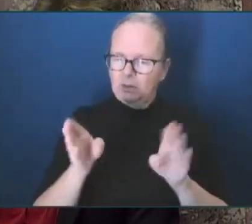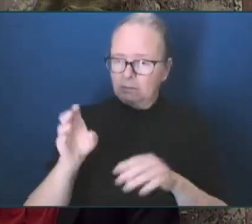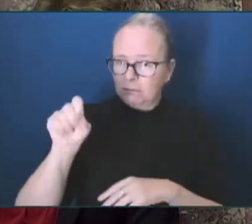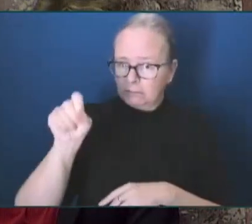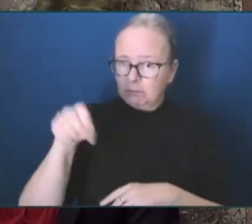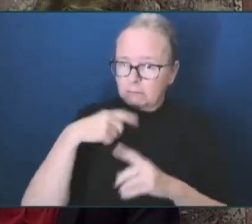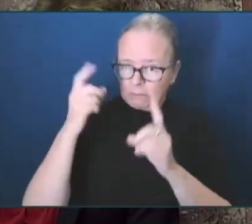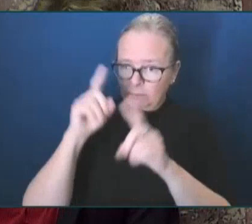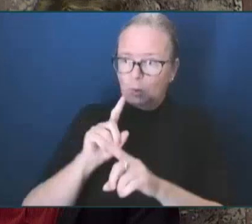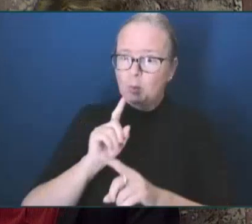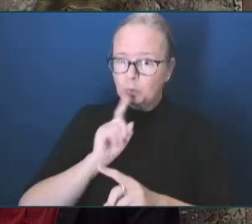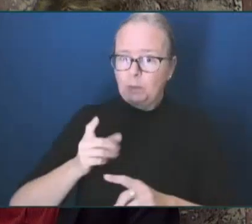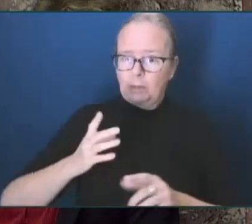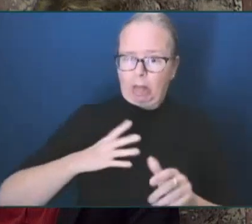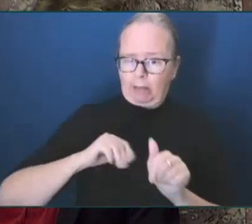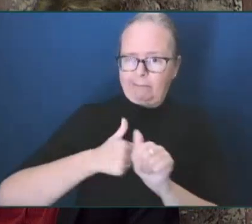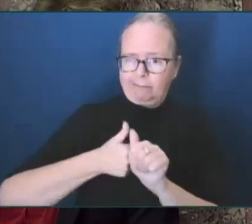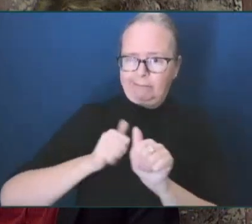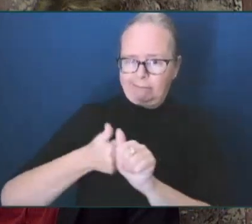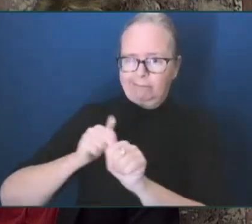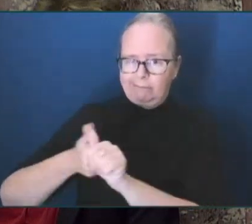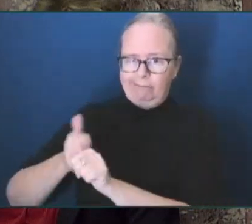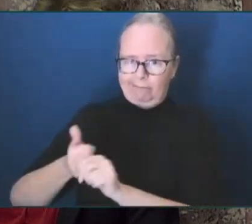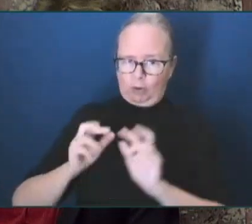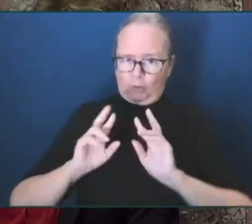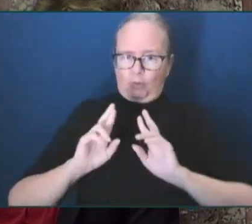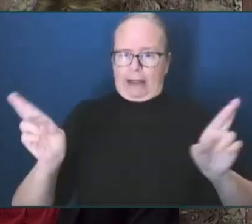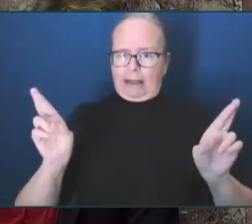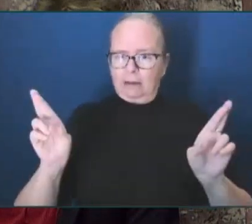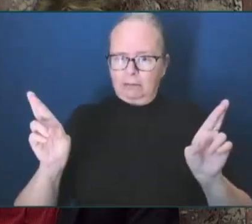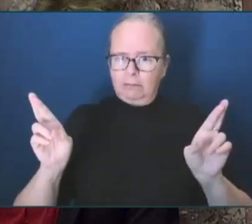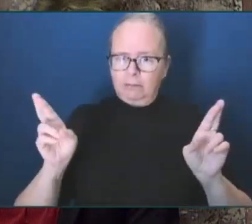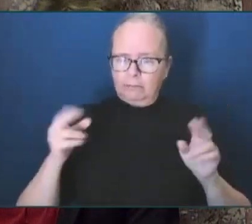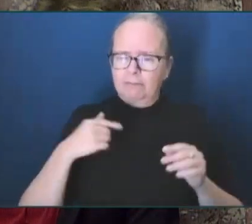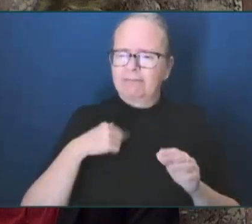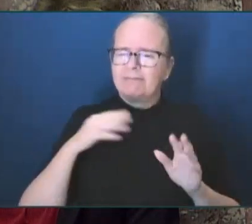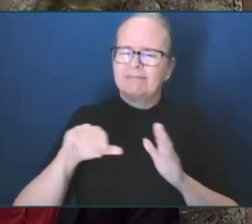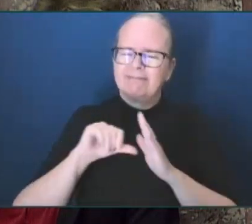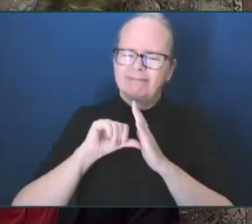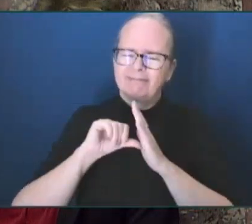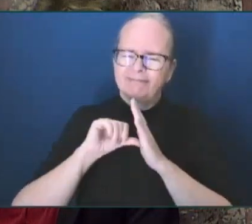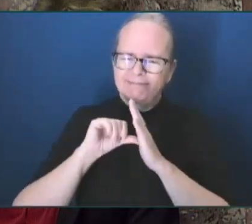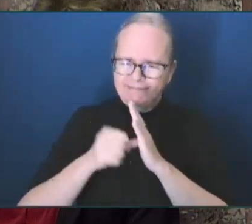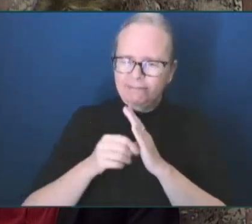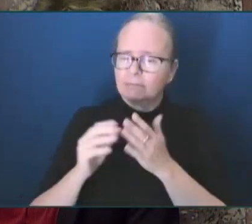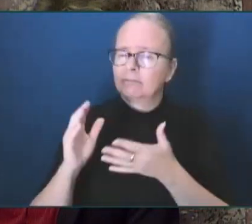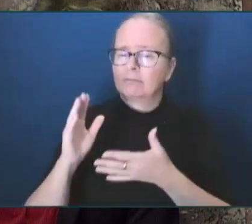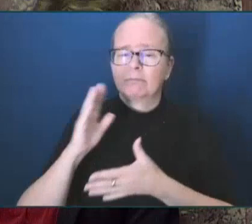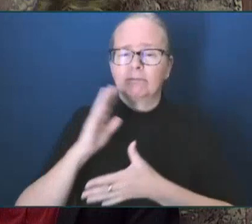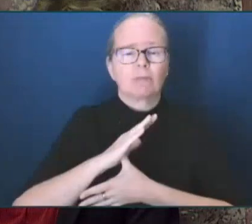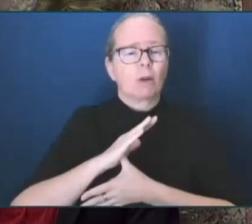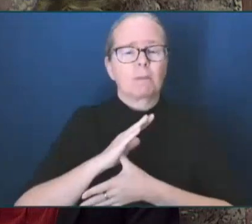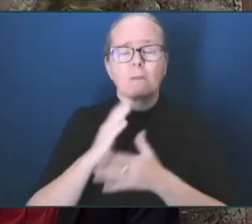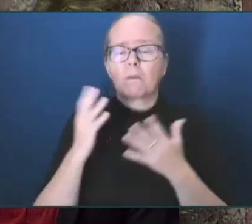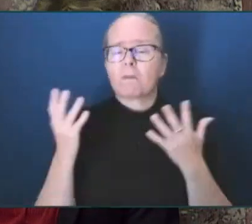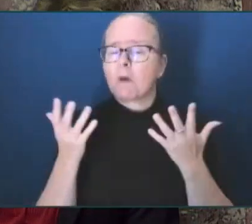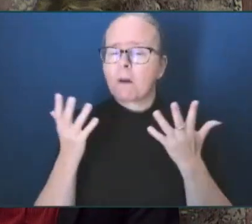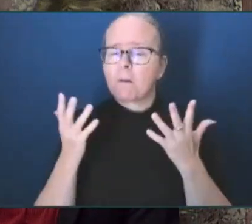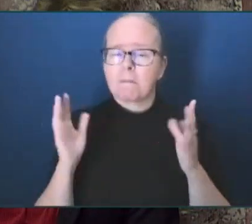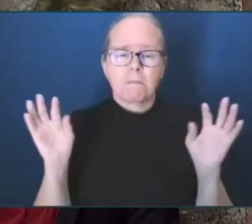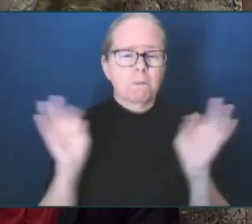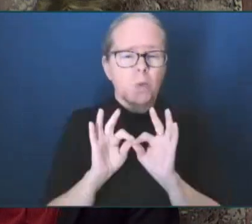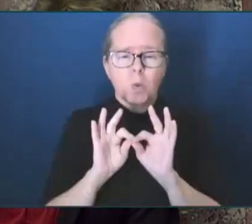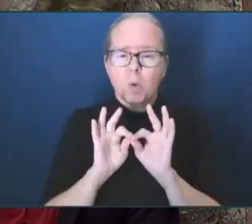absolute fundamental importance for everybody to be immunized against influenza and immunized against COVID-19